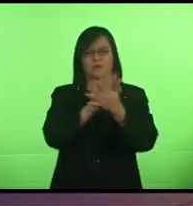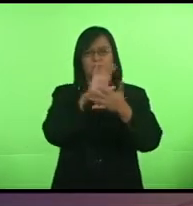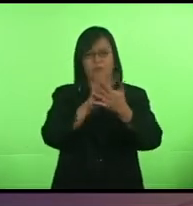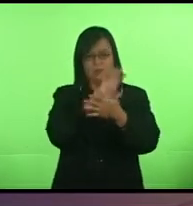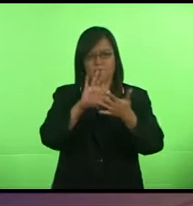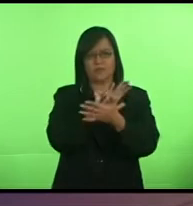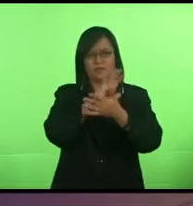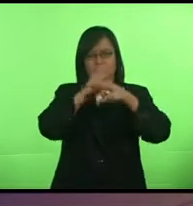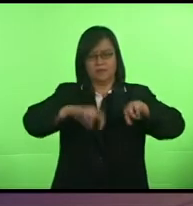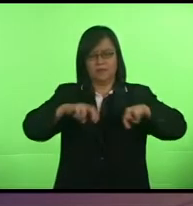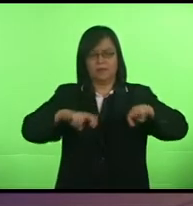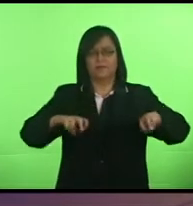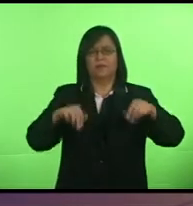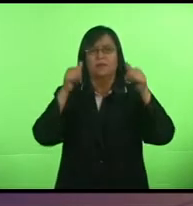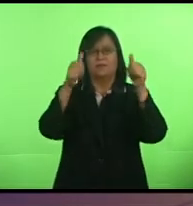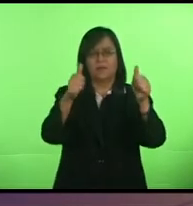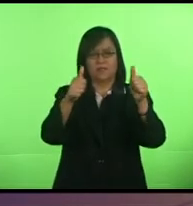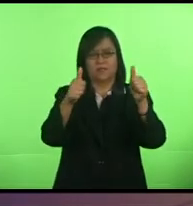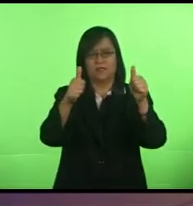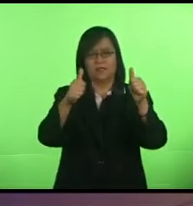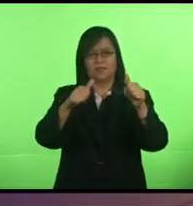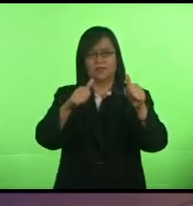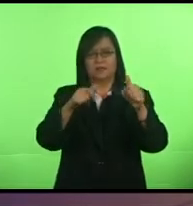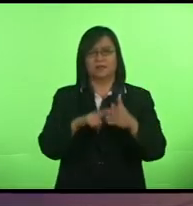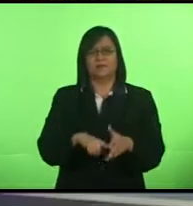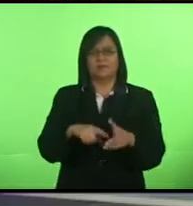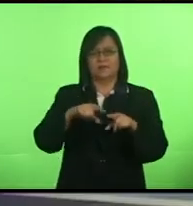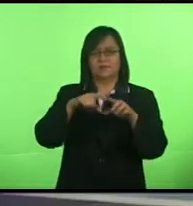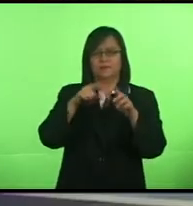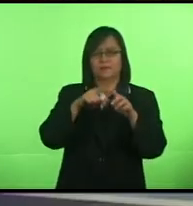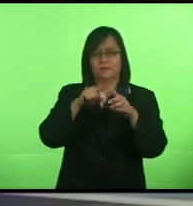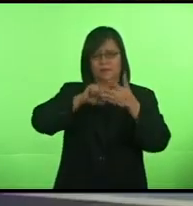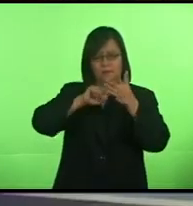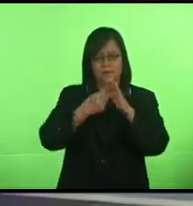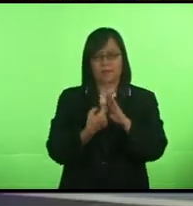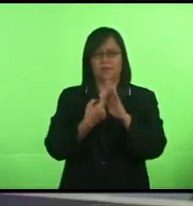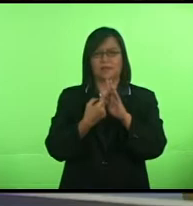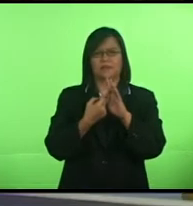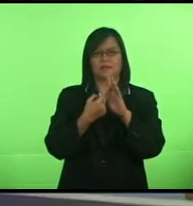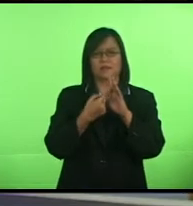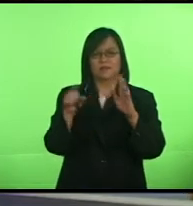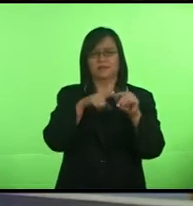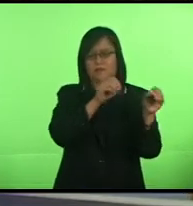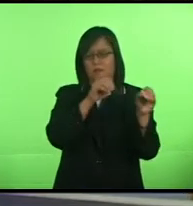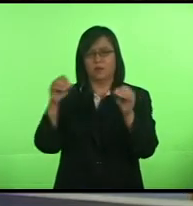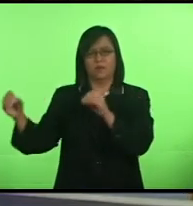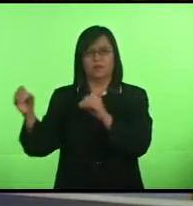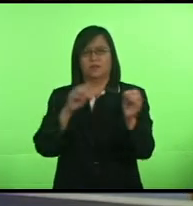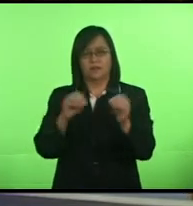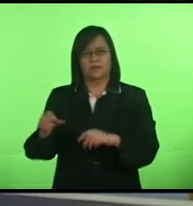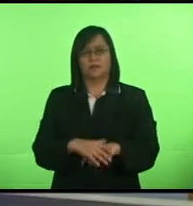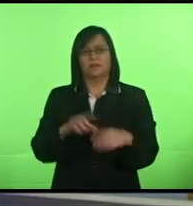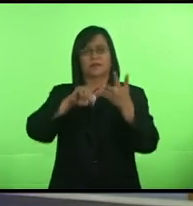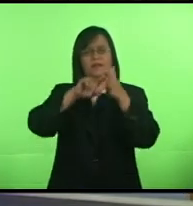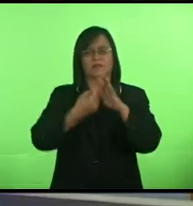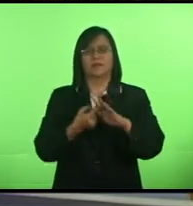is outlining and organization. Just like an essay, start with an introduction, then